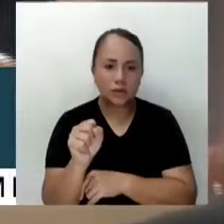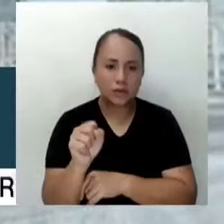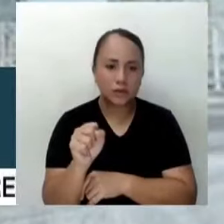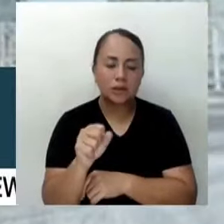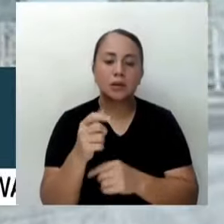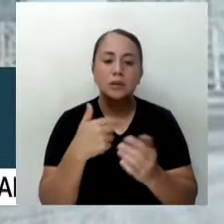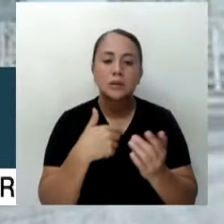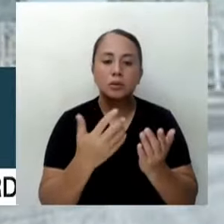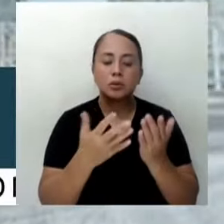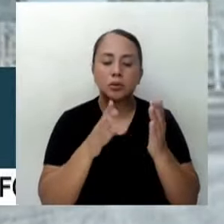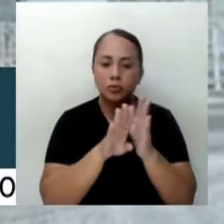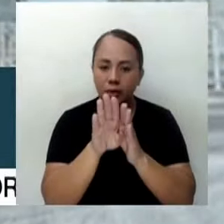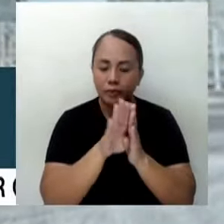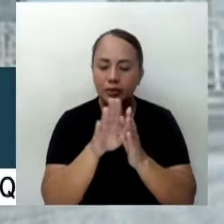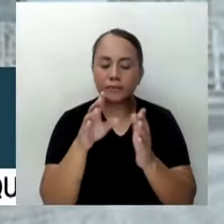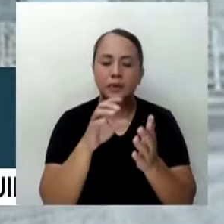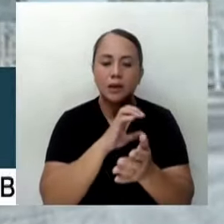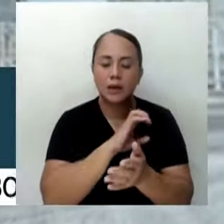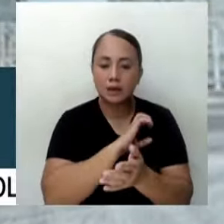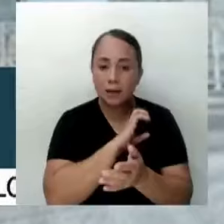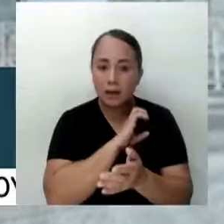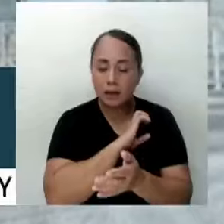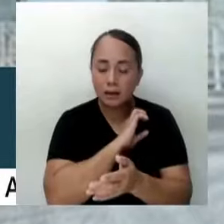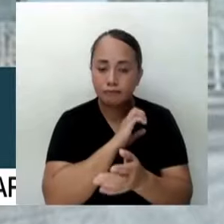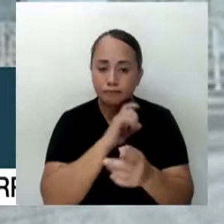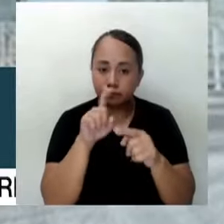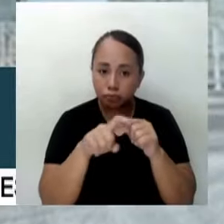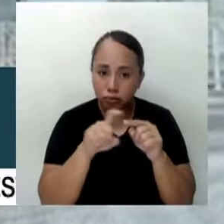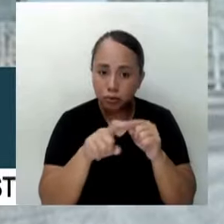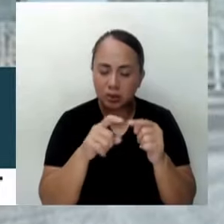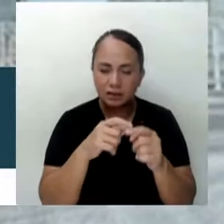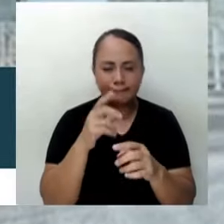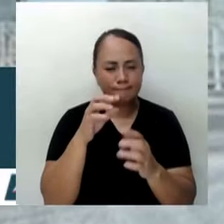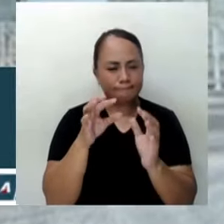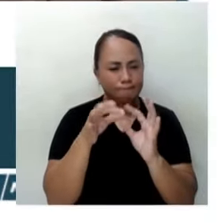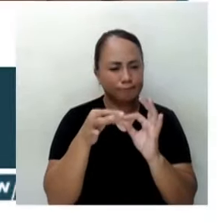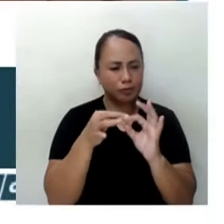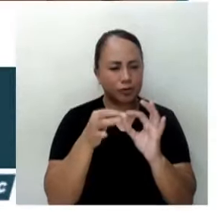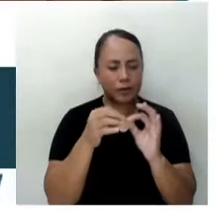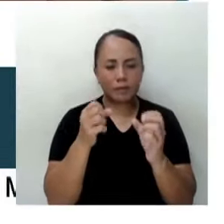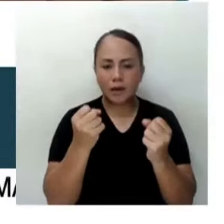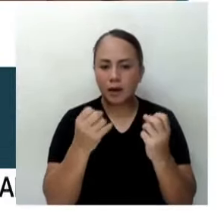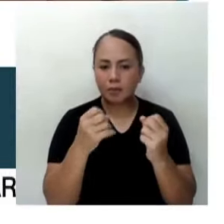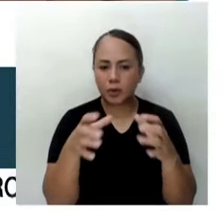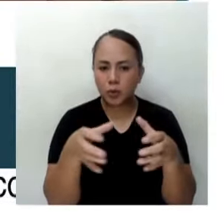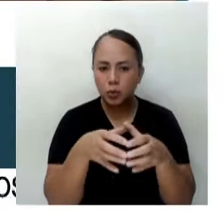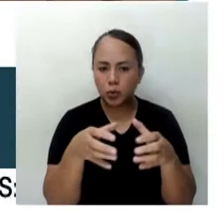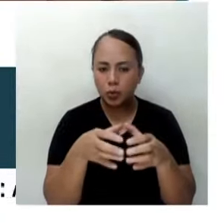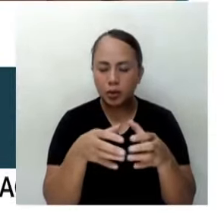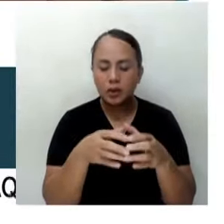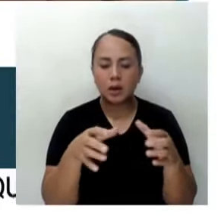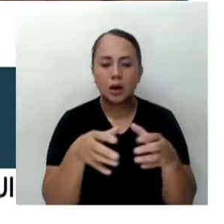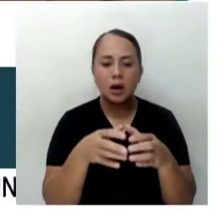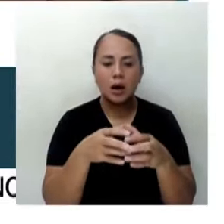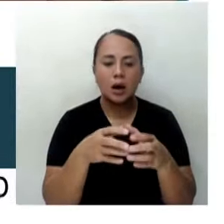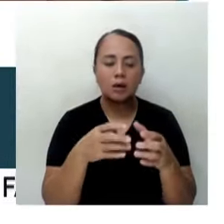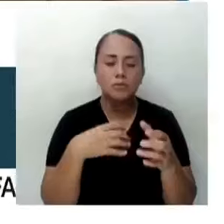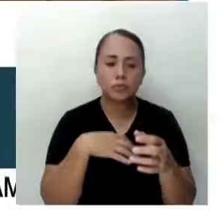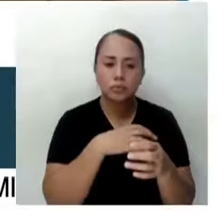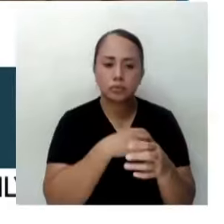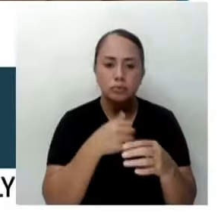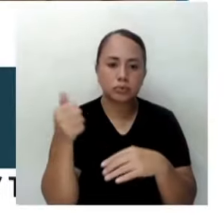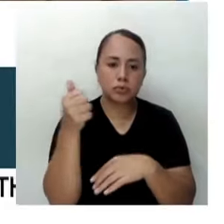develop nuclear energy in the Philippines has drawn criticisms from several groups, but House Committee on Nuclear Energy Chairperson